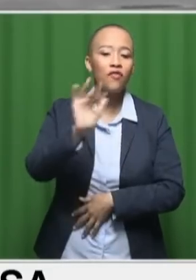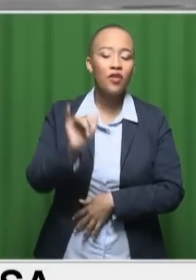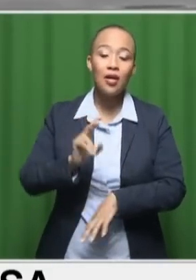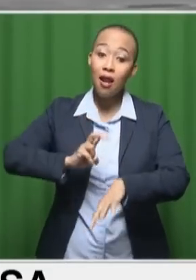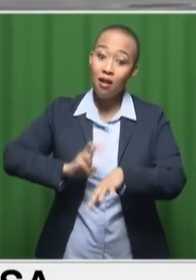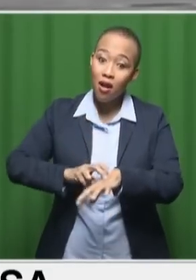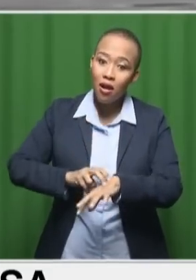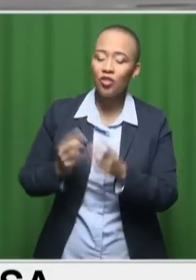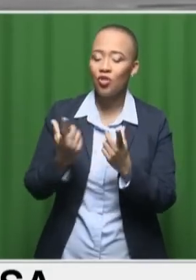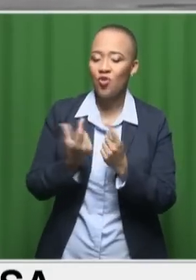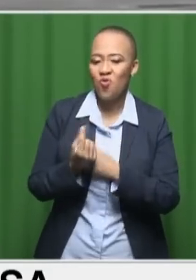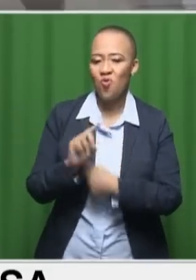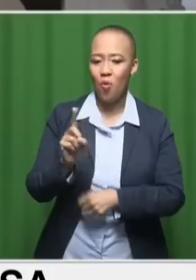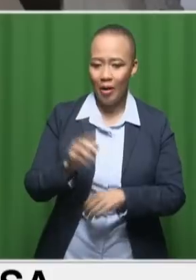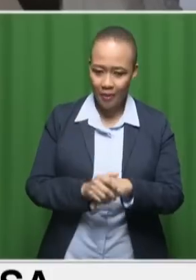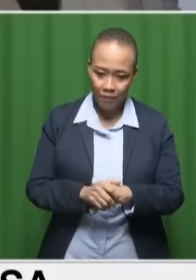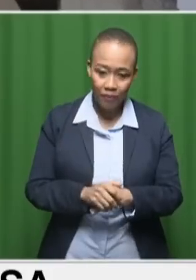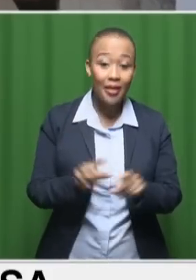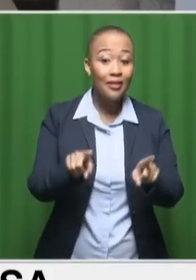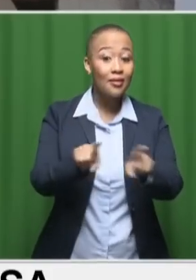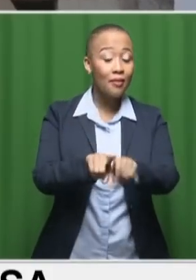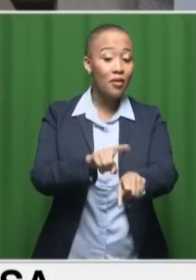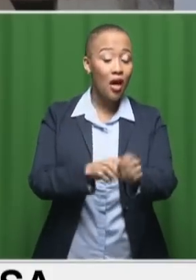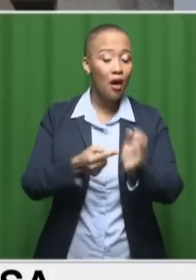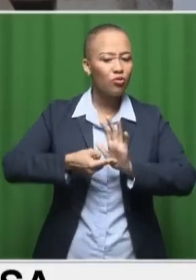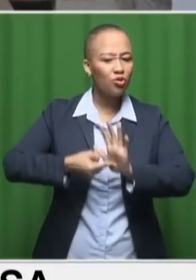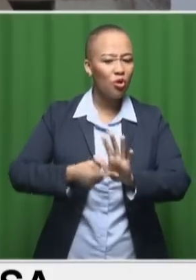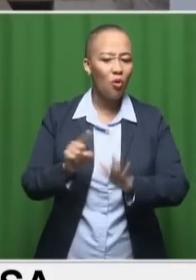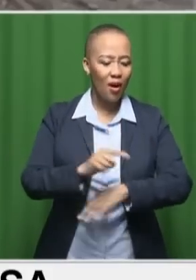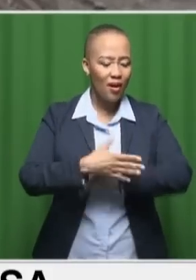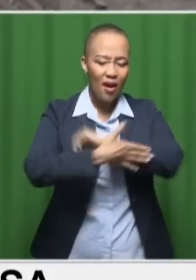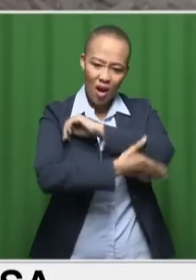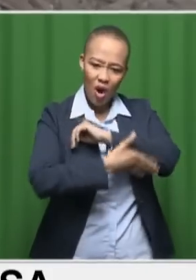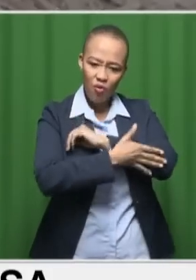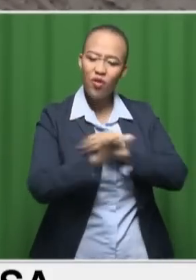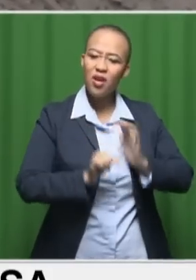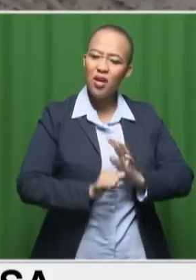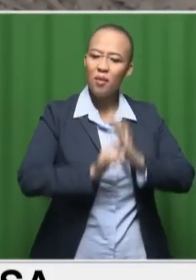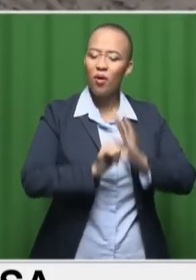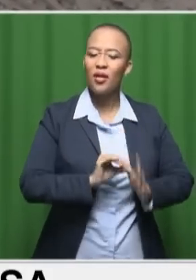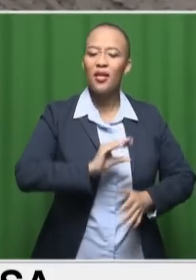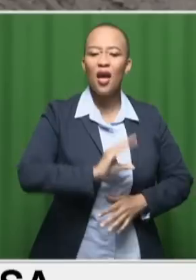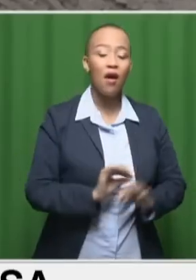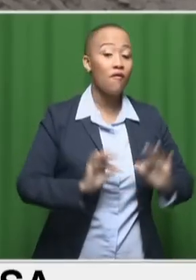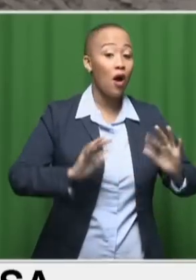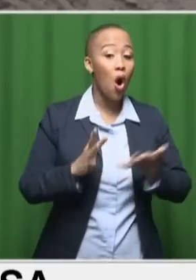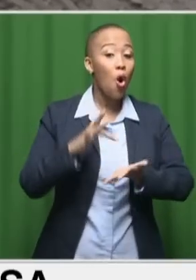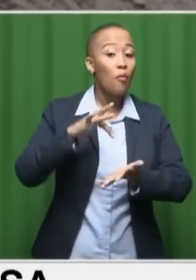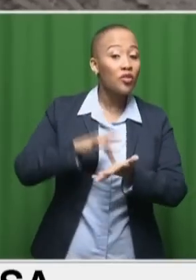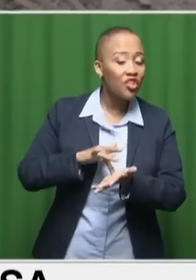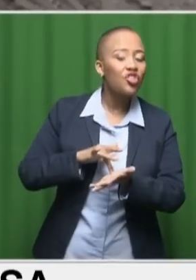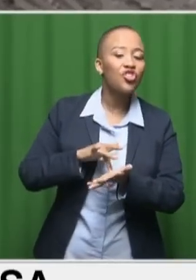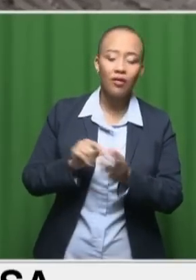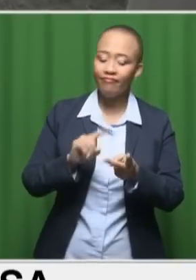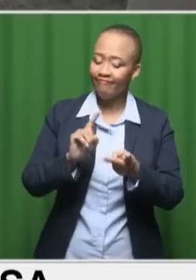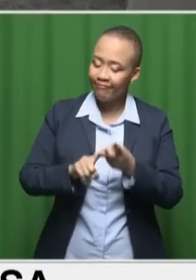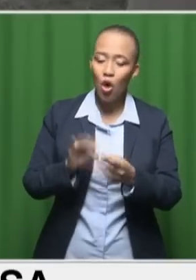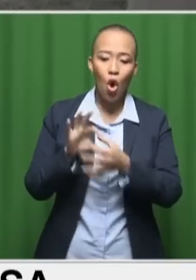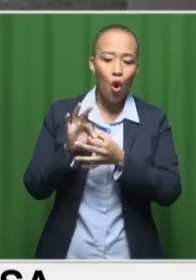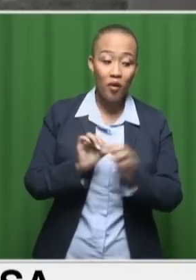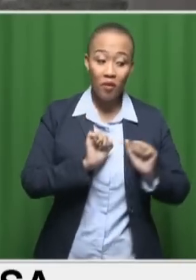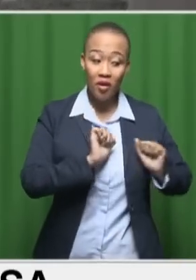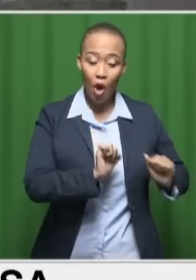South Africa, what are relationships between South Africa and Russia, and how does Russia see the relationship with South Africa? By putting South Africa in that